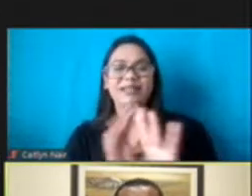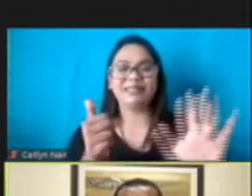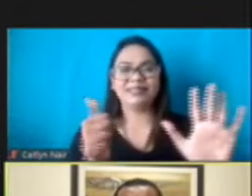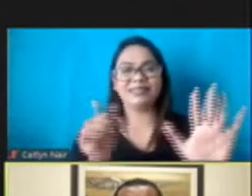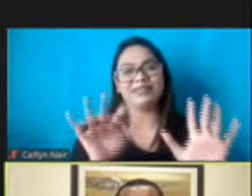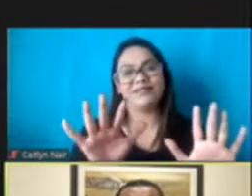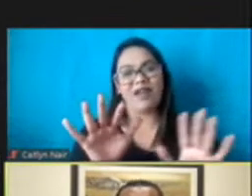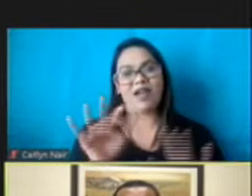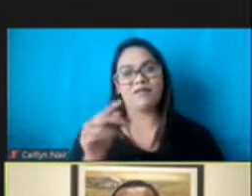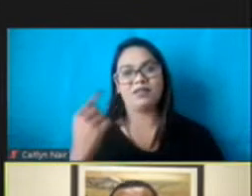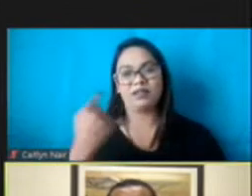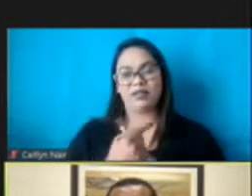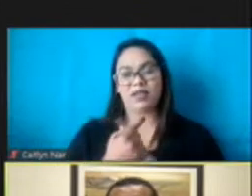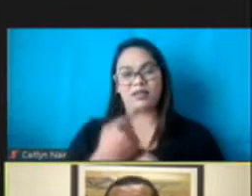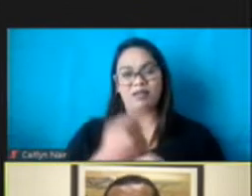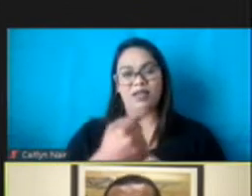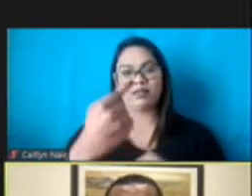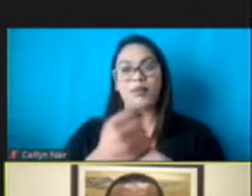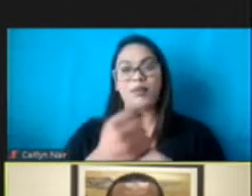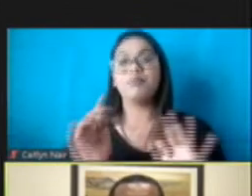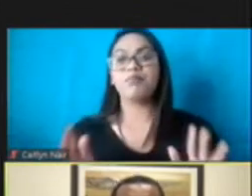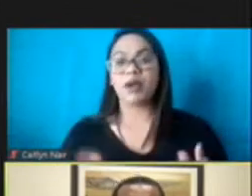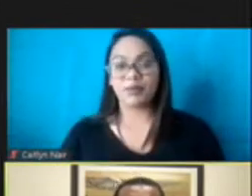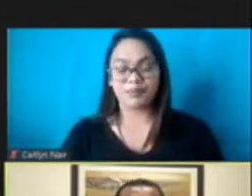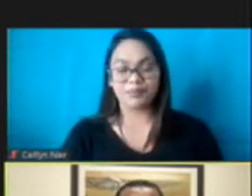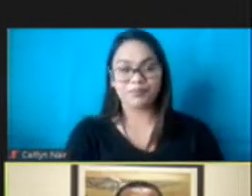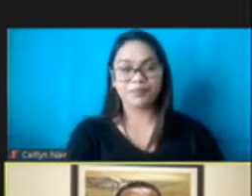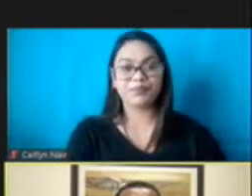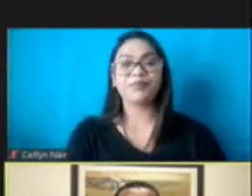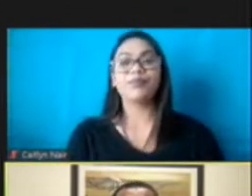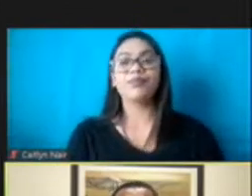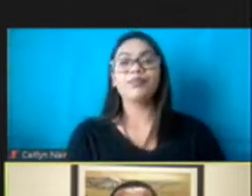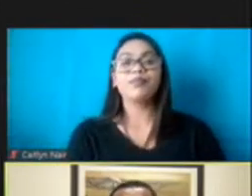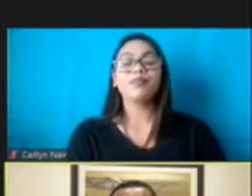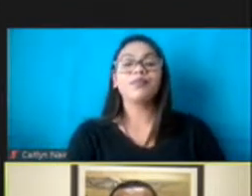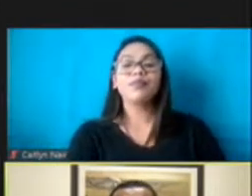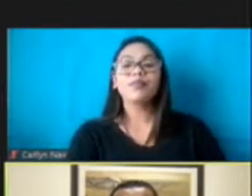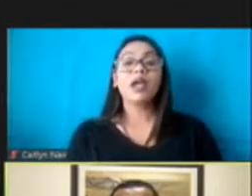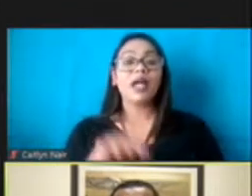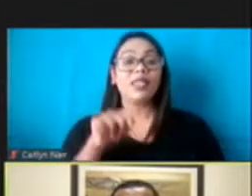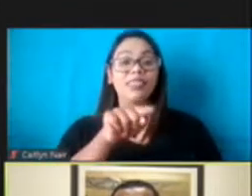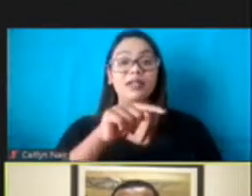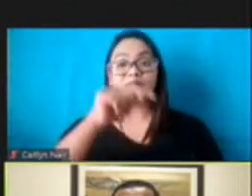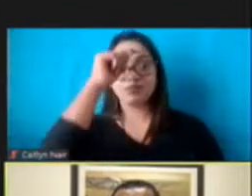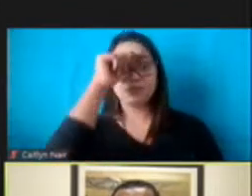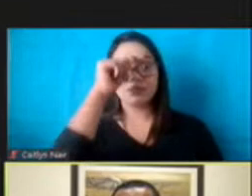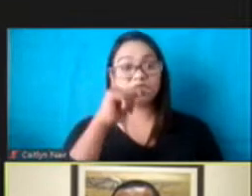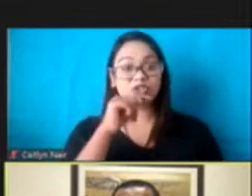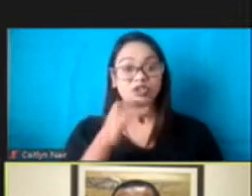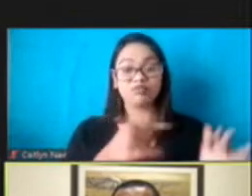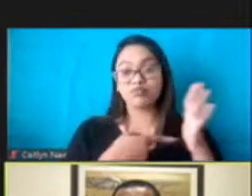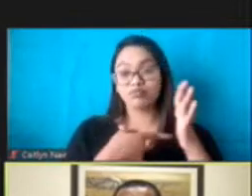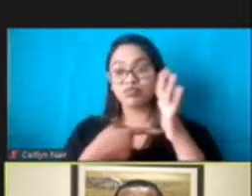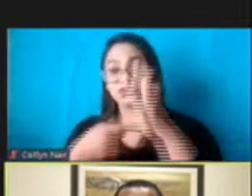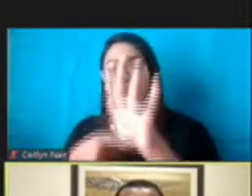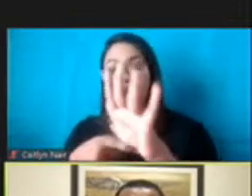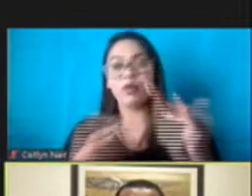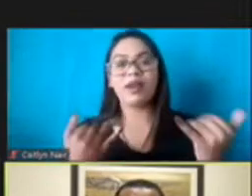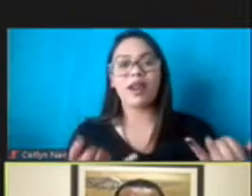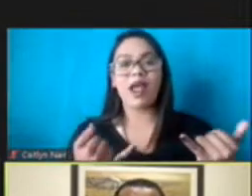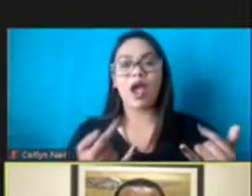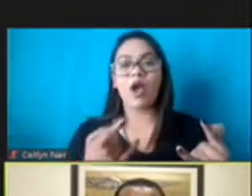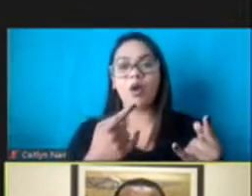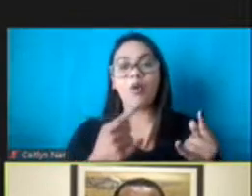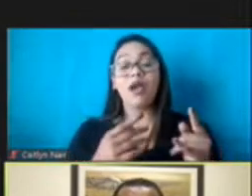1 death a day. This is the picture just to illustrate to everyone. And we can tell you now that the gap is widening, but our gap